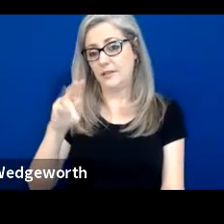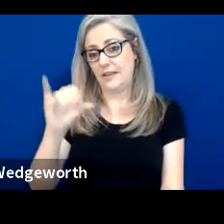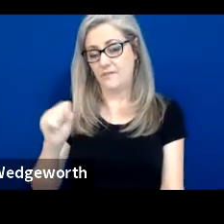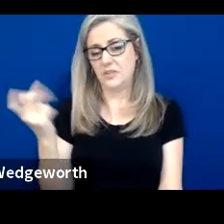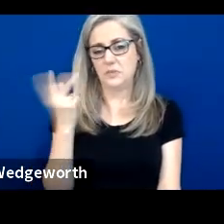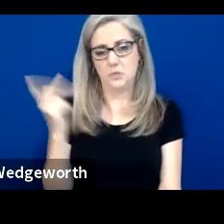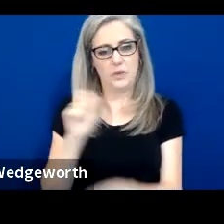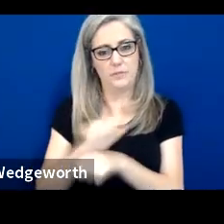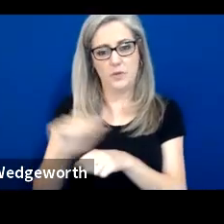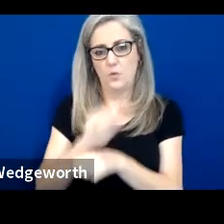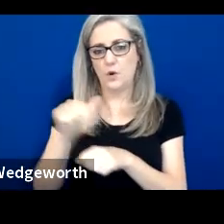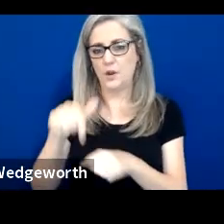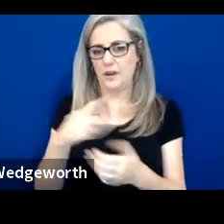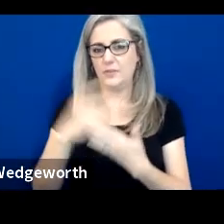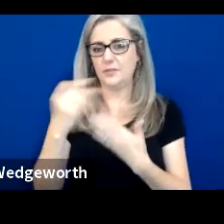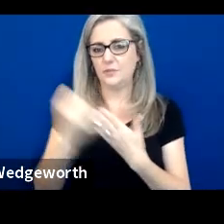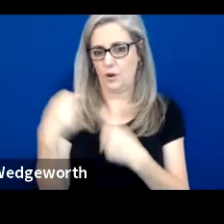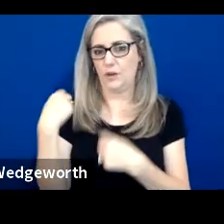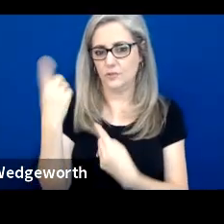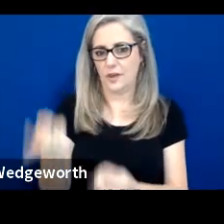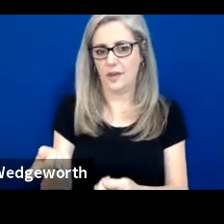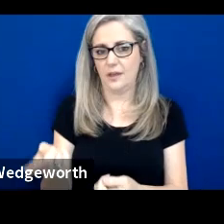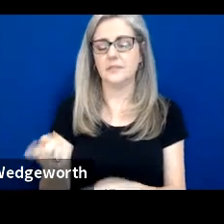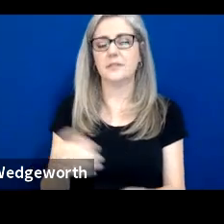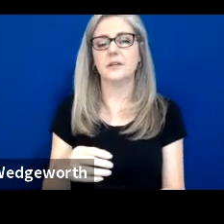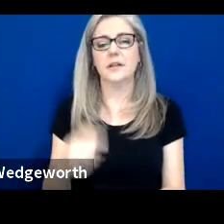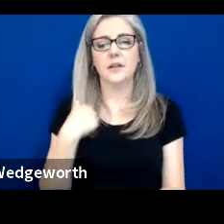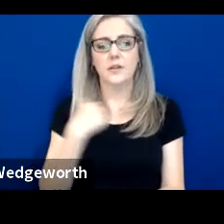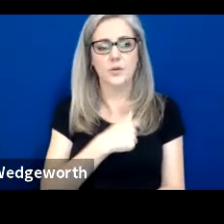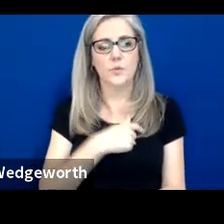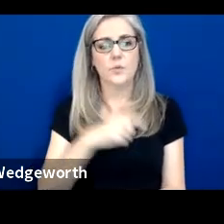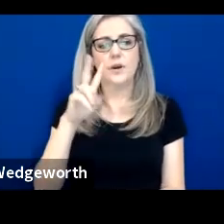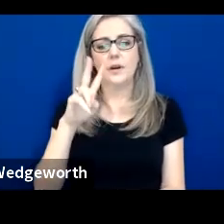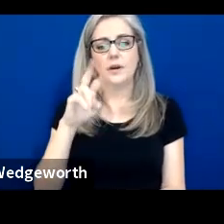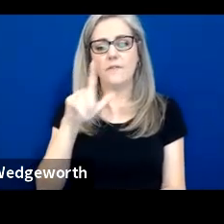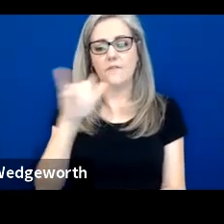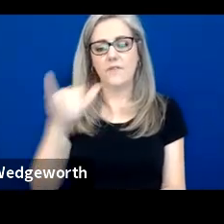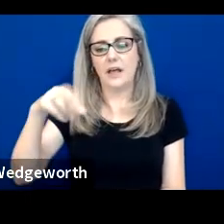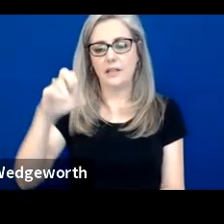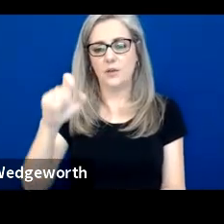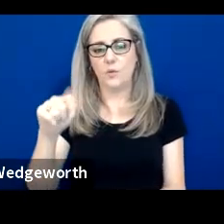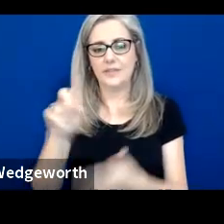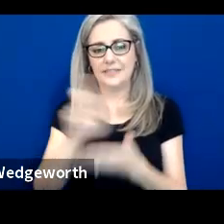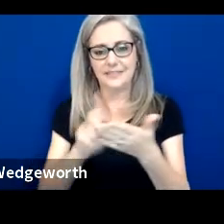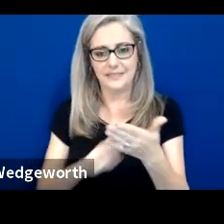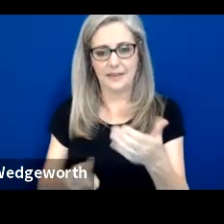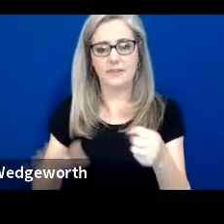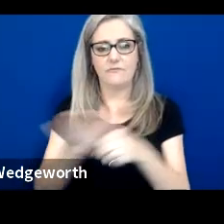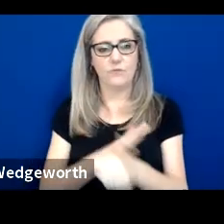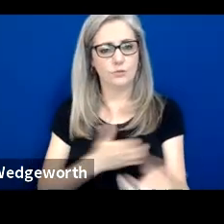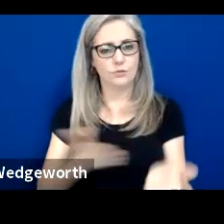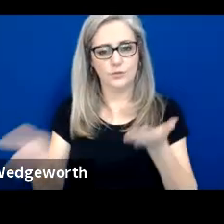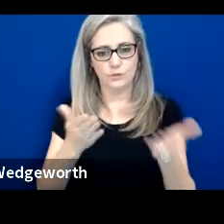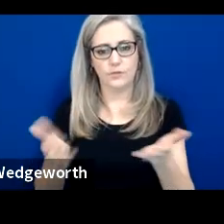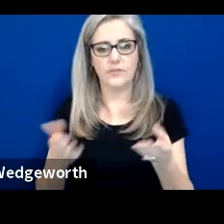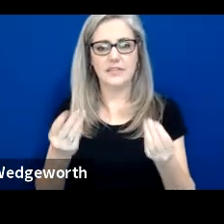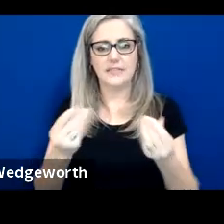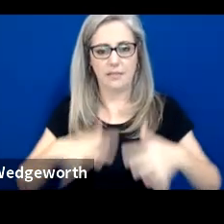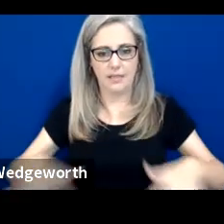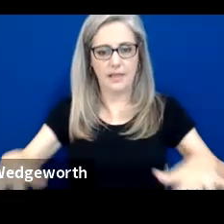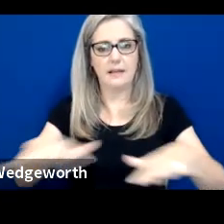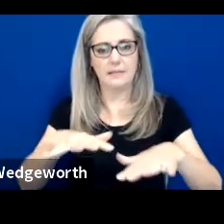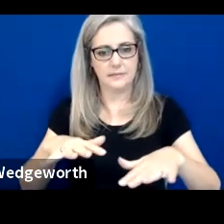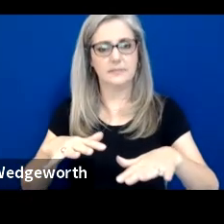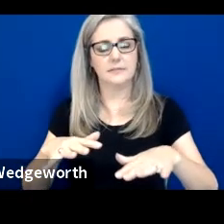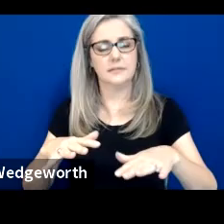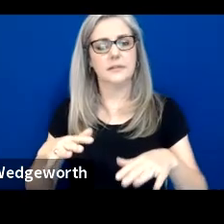project. We're Valley Quest Design. We're a full-service landscape architecture firm based here in